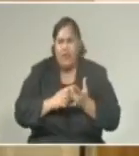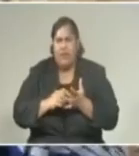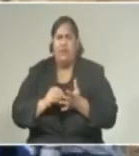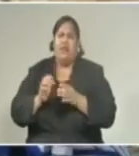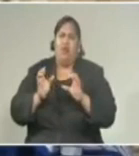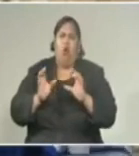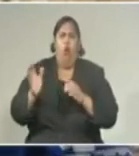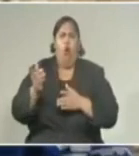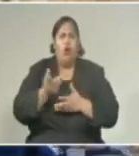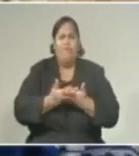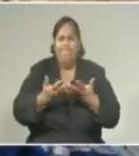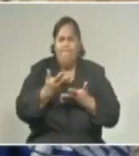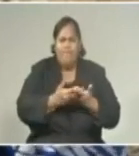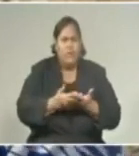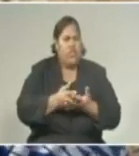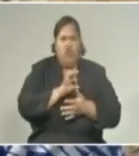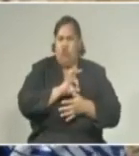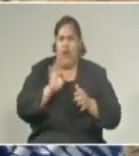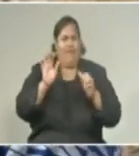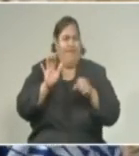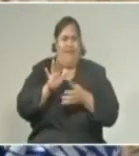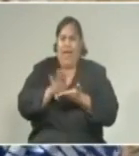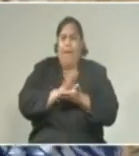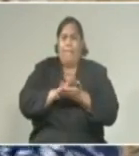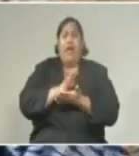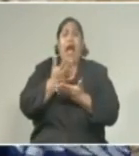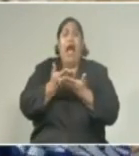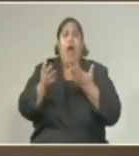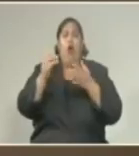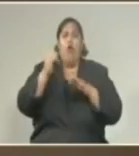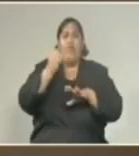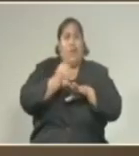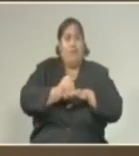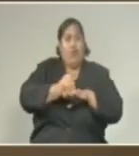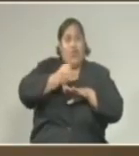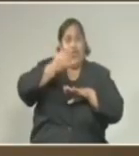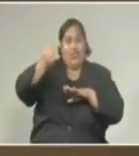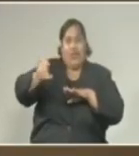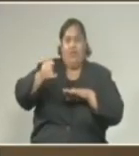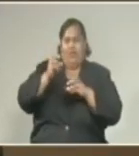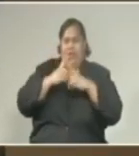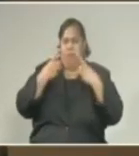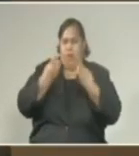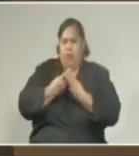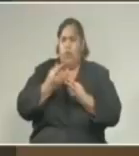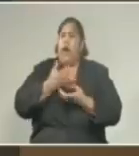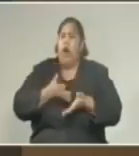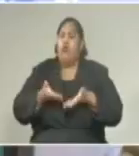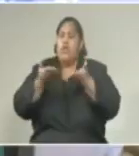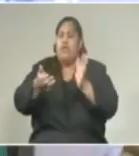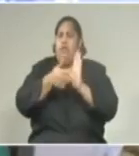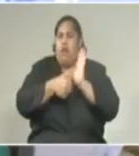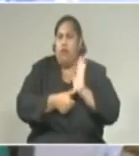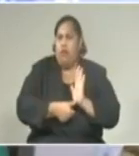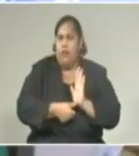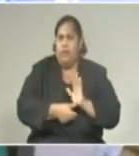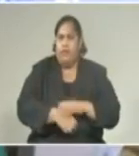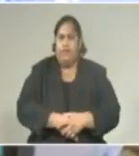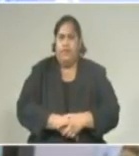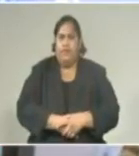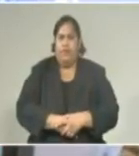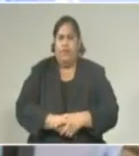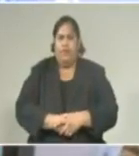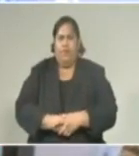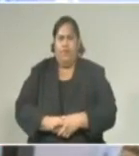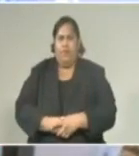all condemned the way the Immigration Department handled the deportation of Professor Pal and his wife. I can talk about